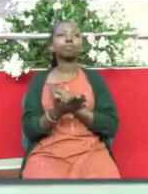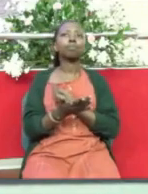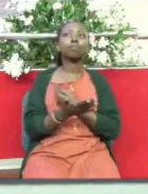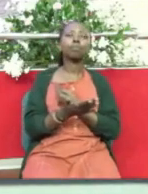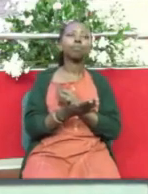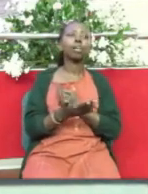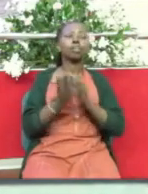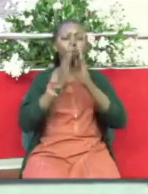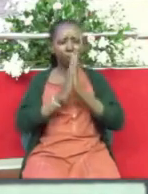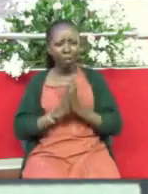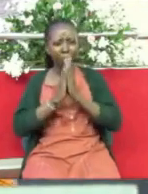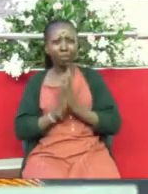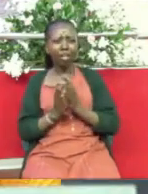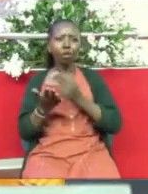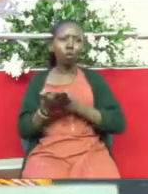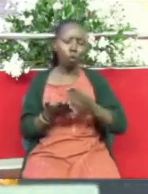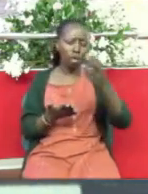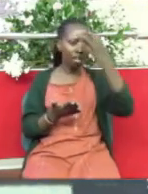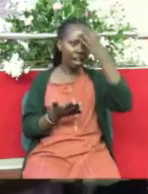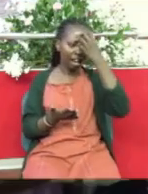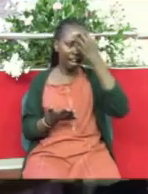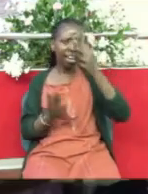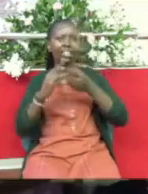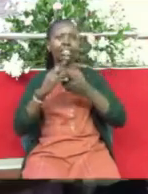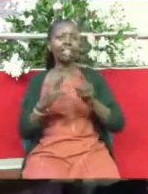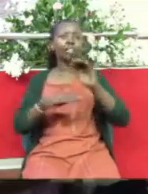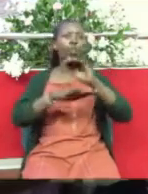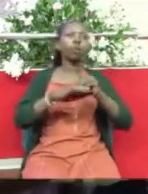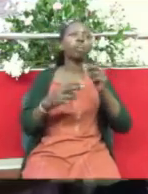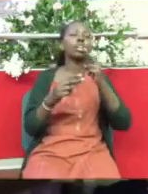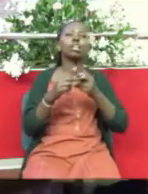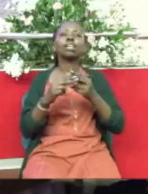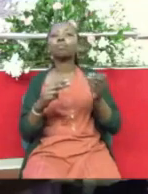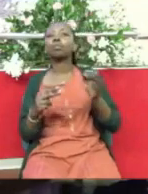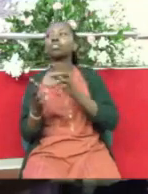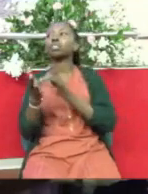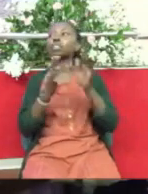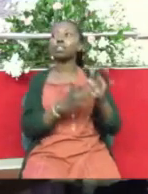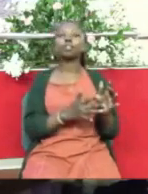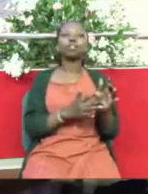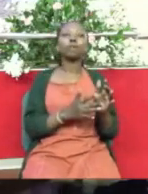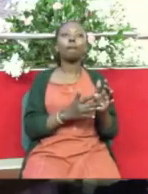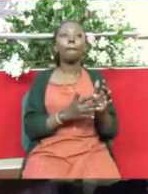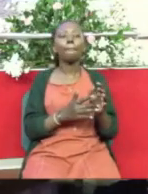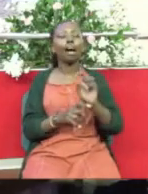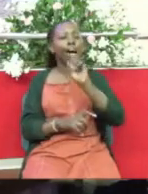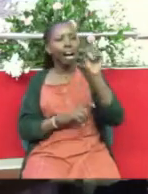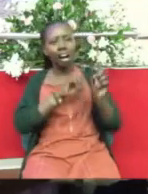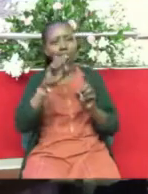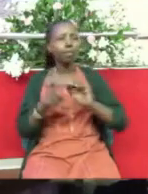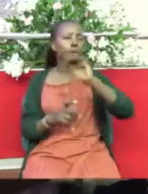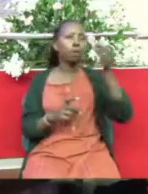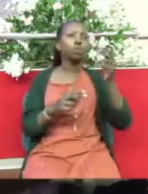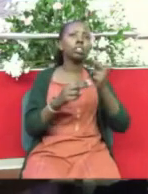grow violent right now and begin calling? Begin calling. Begin asking.